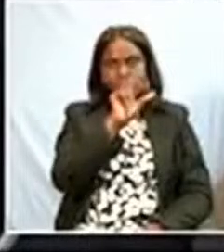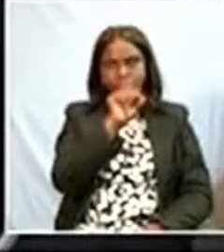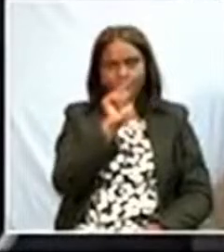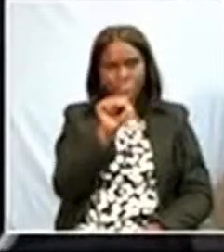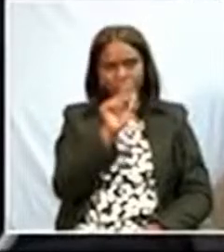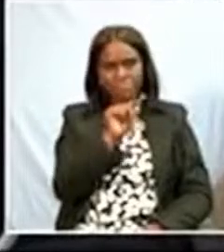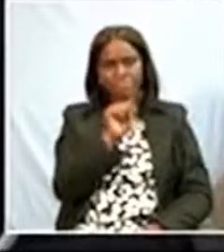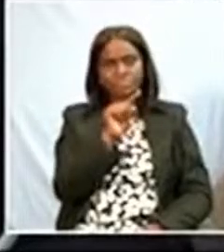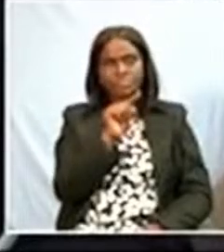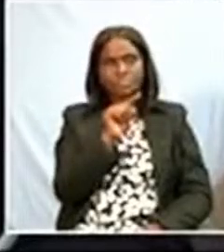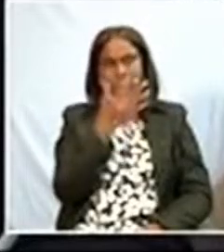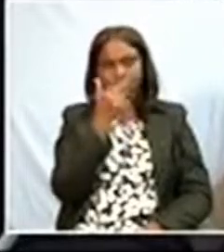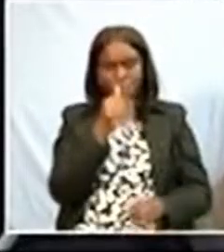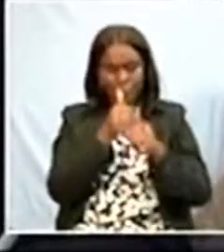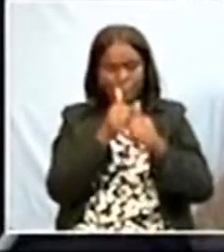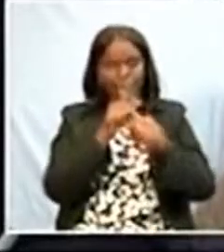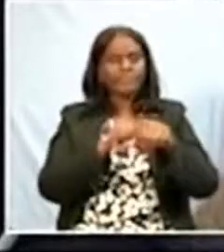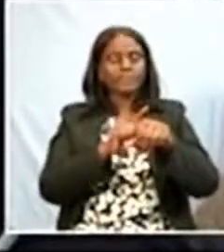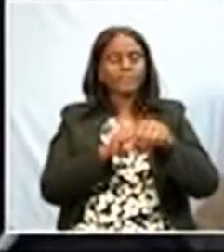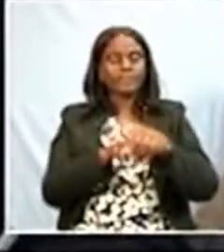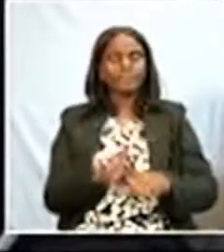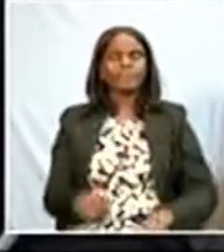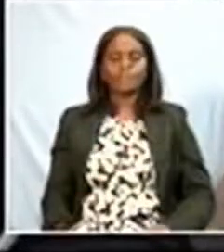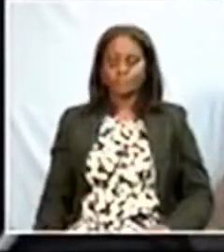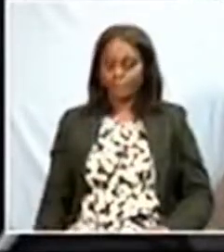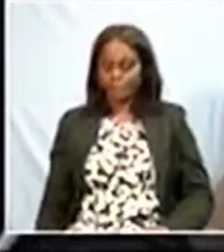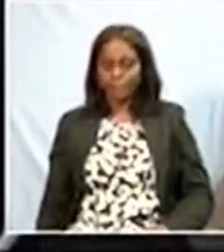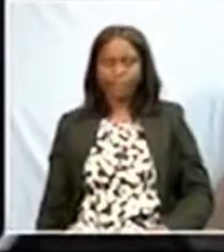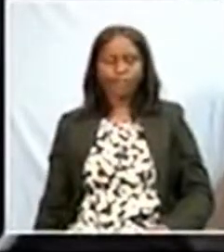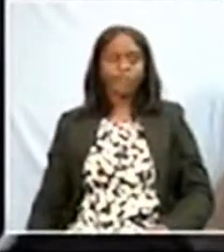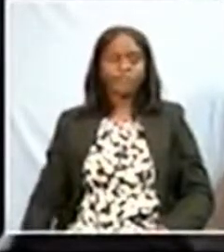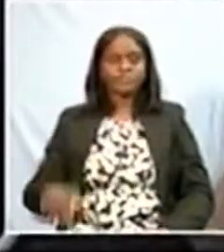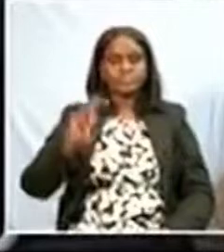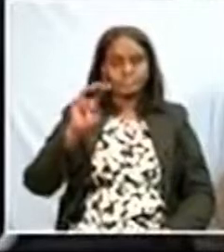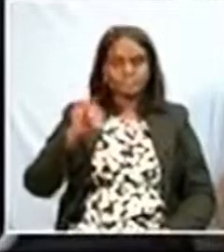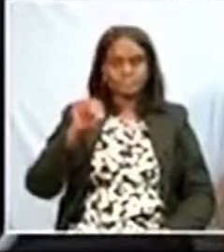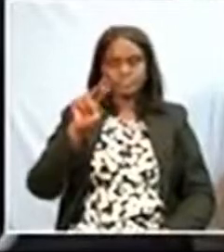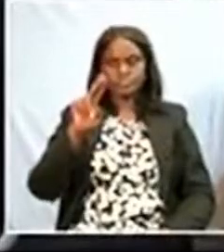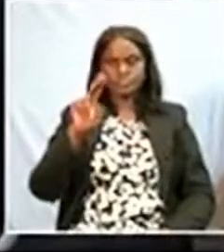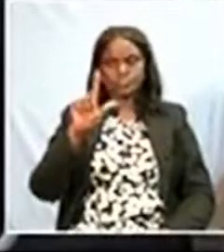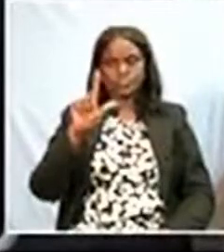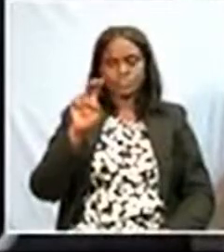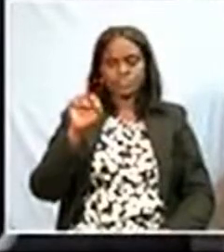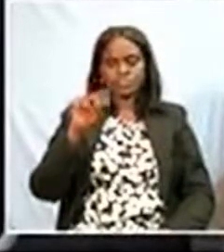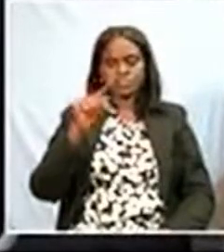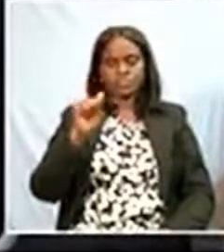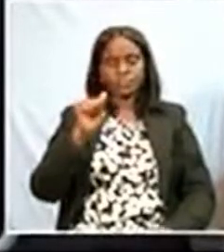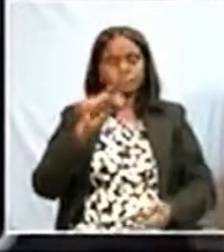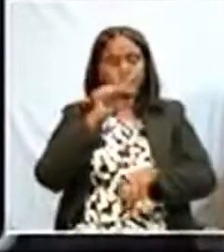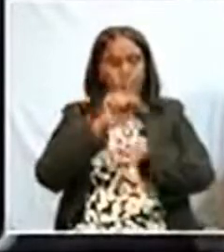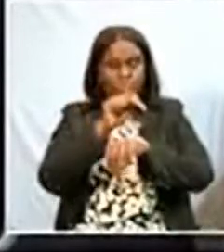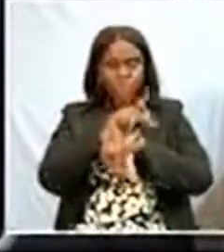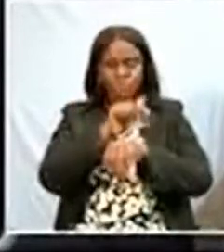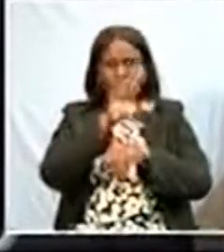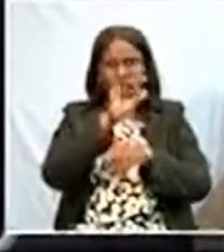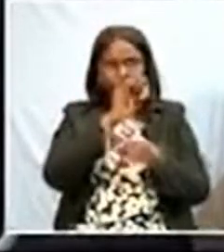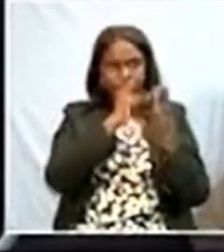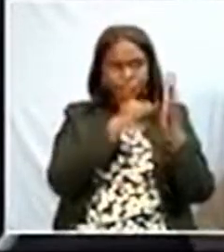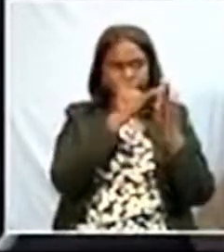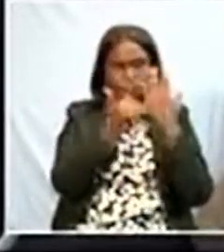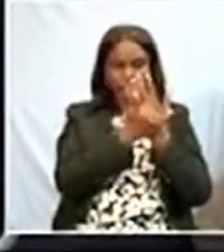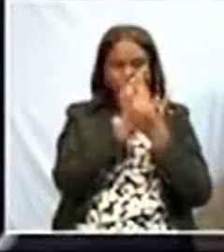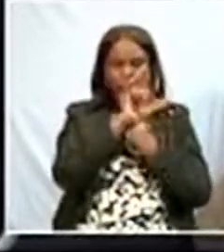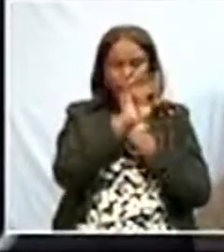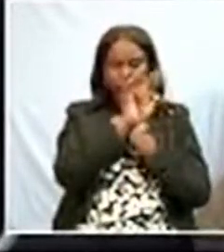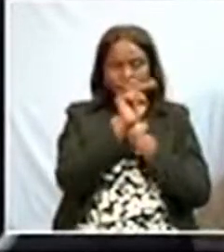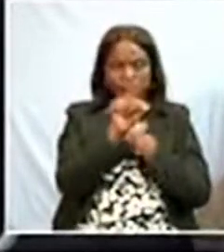2022. Let's follow the timelines. Mulenga project was awarded on 19th July 2022, and